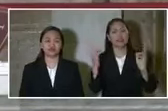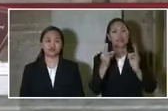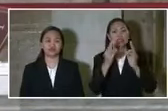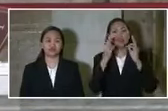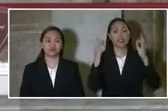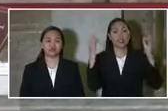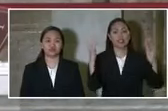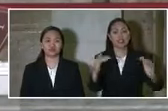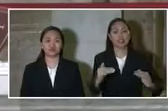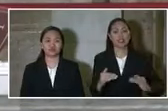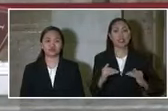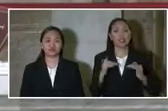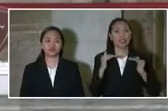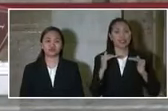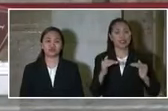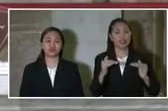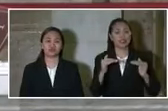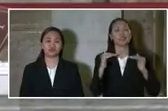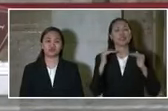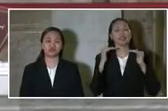sana sa